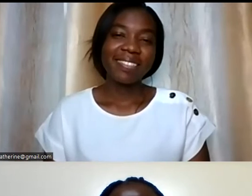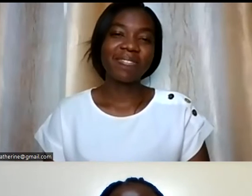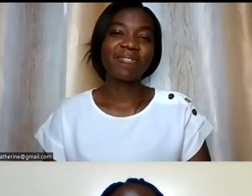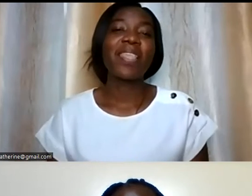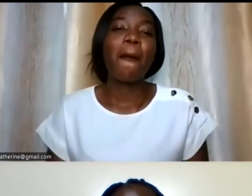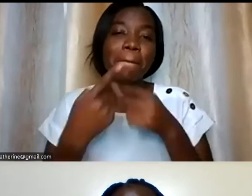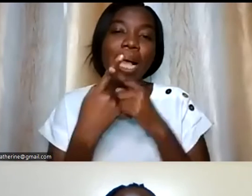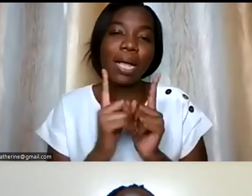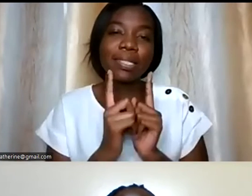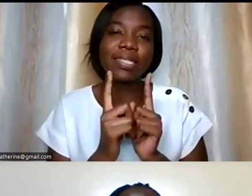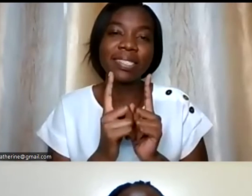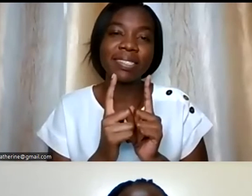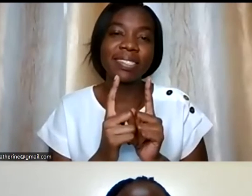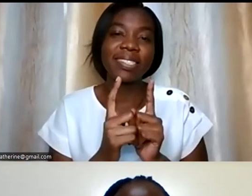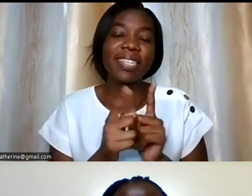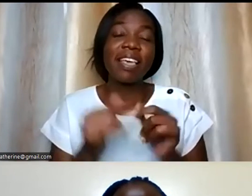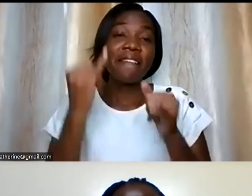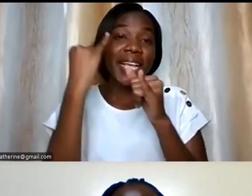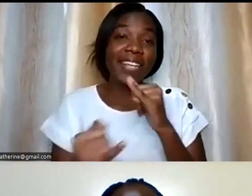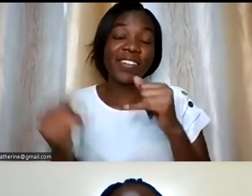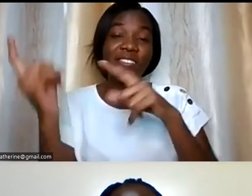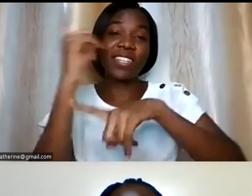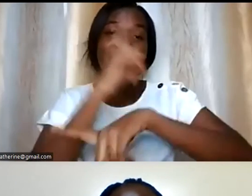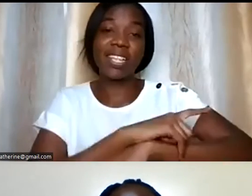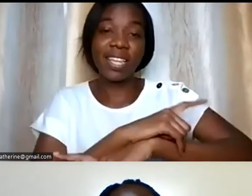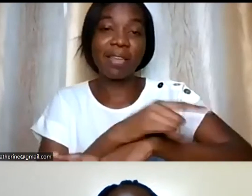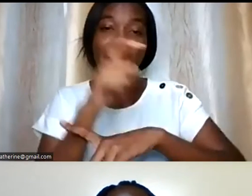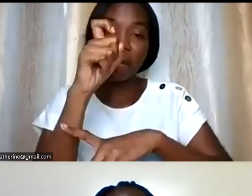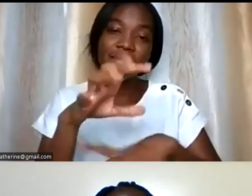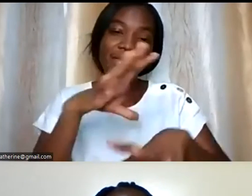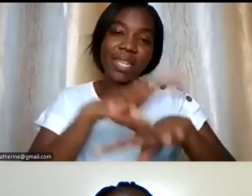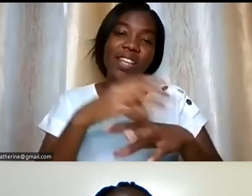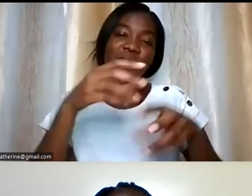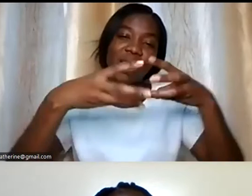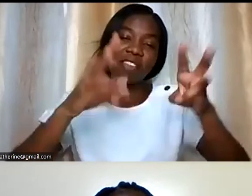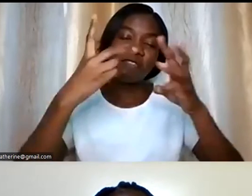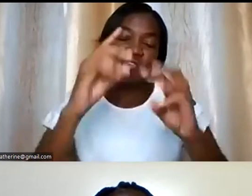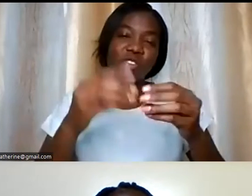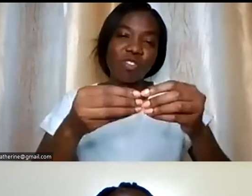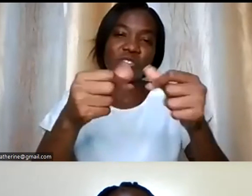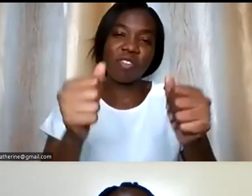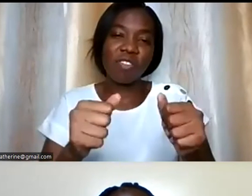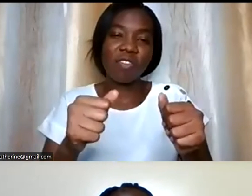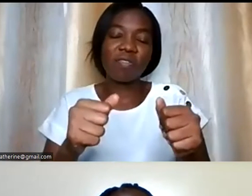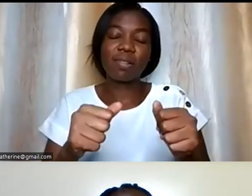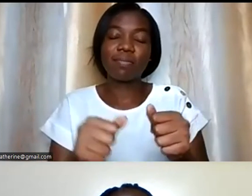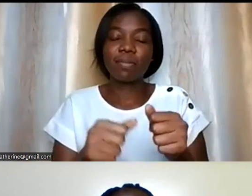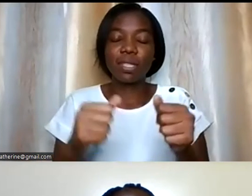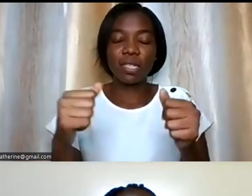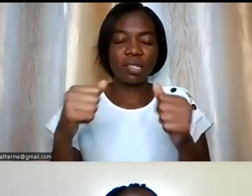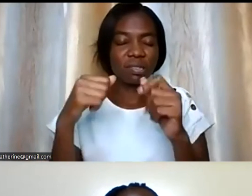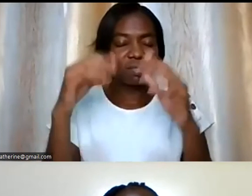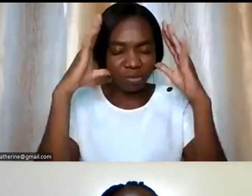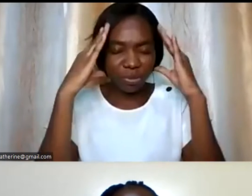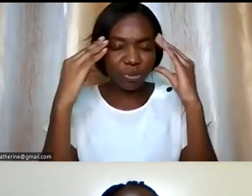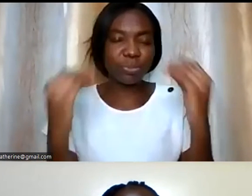But at the end of the day, you have to find a way to channel out these frustrations. And most likely,